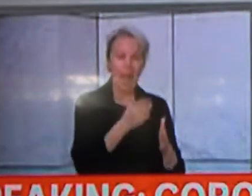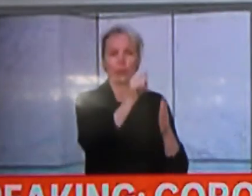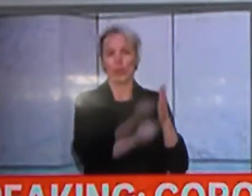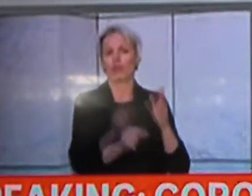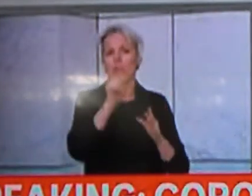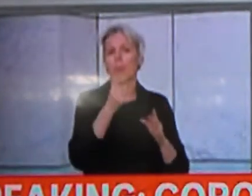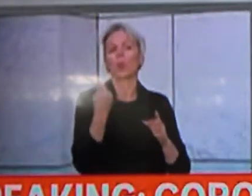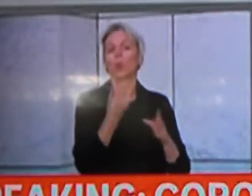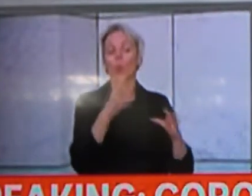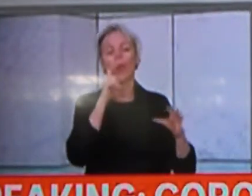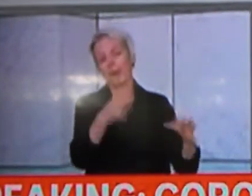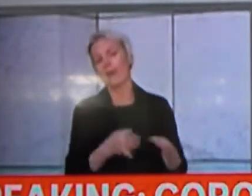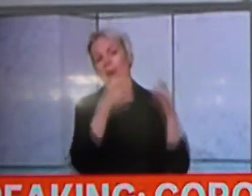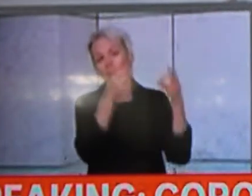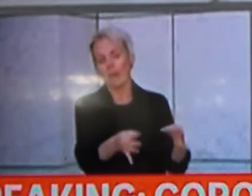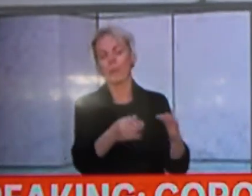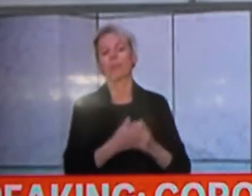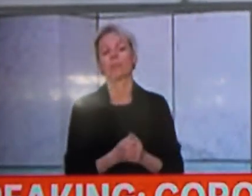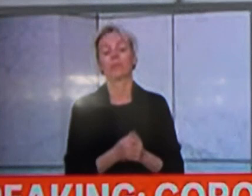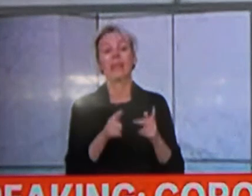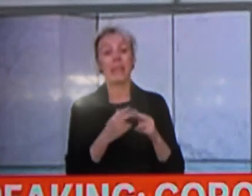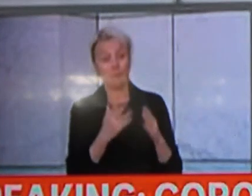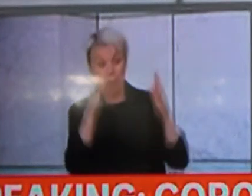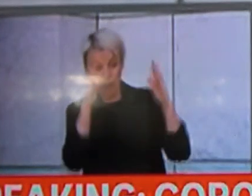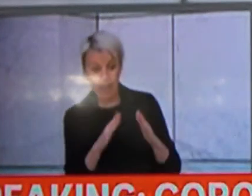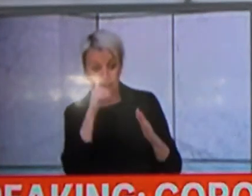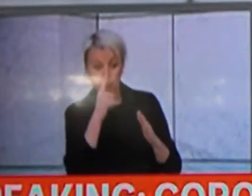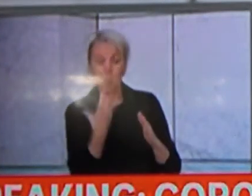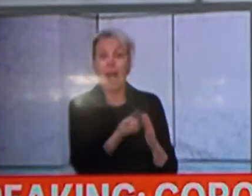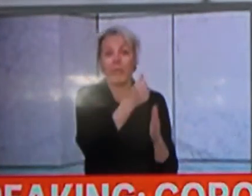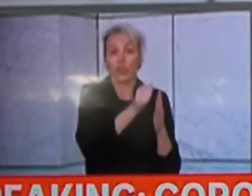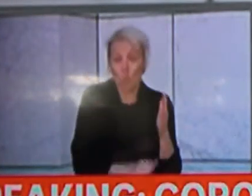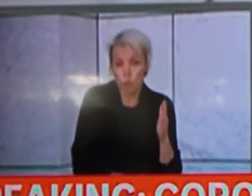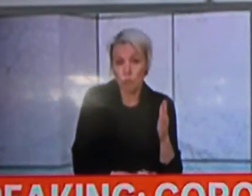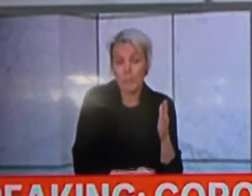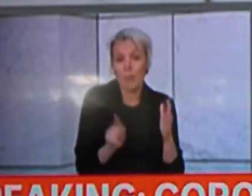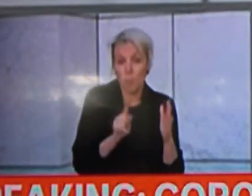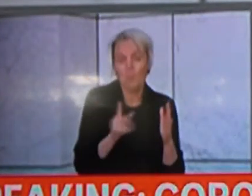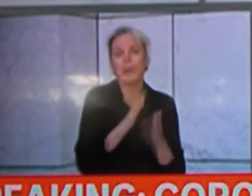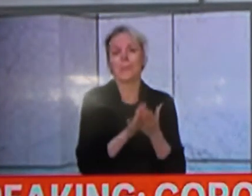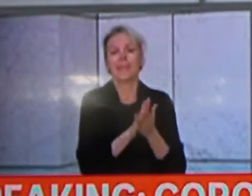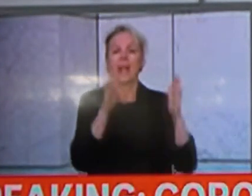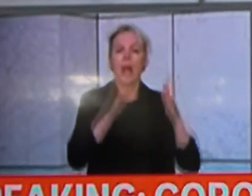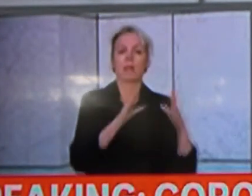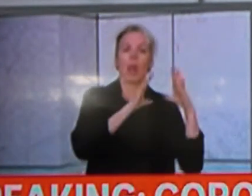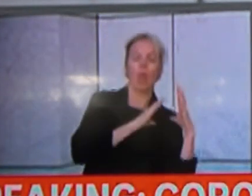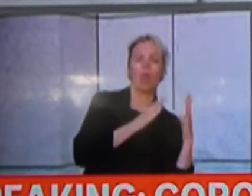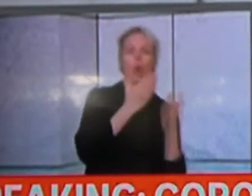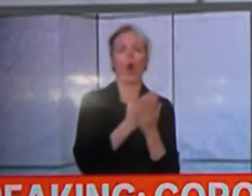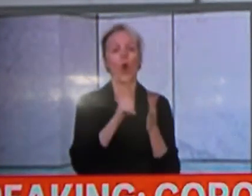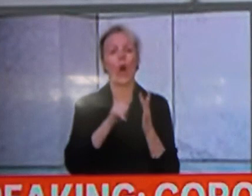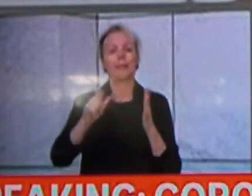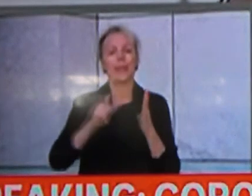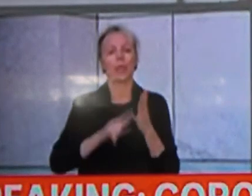elective surgery means there is less of a demand, obviously on theatres and ICUs, but also importantly on PPE equipment, which is used in